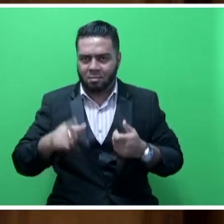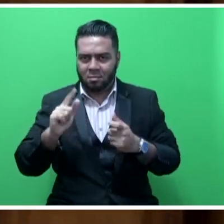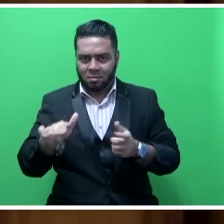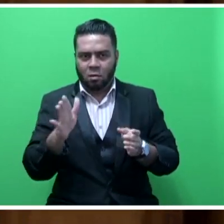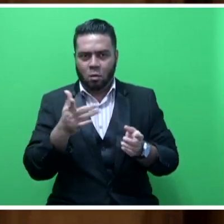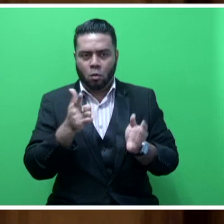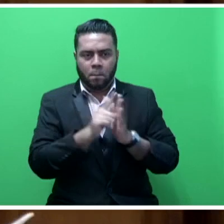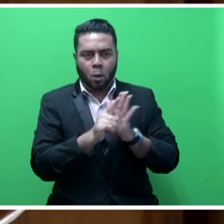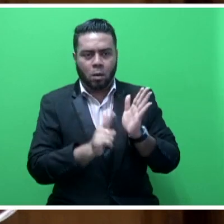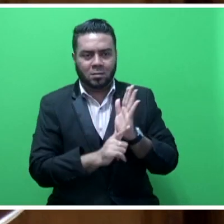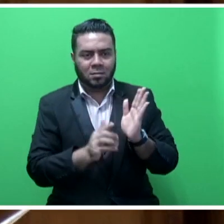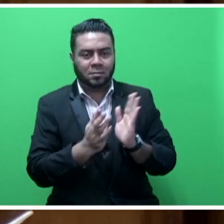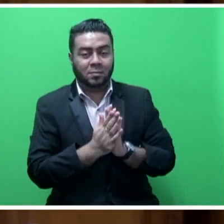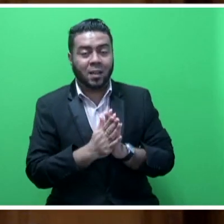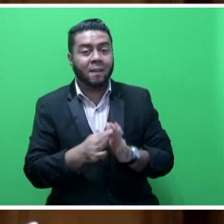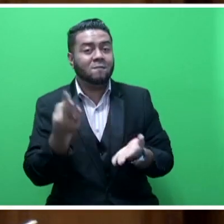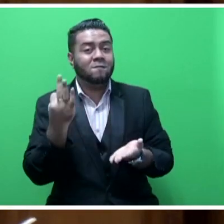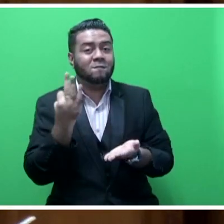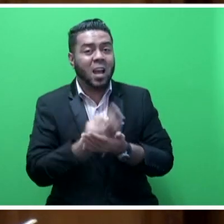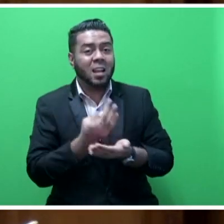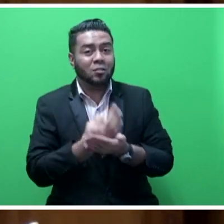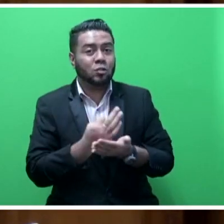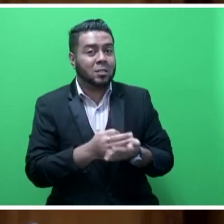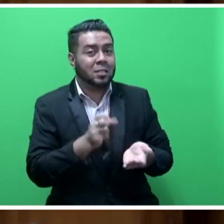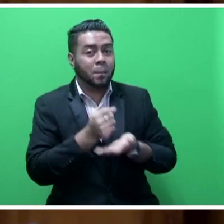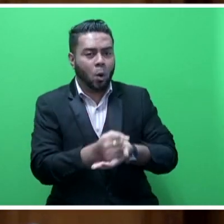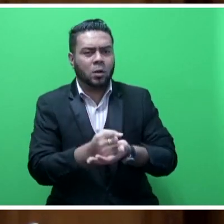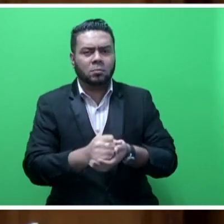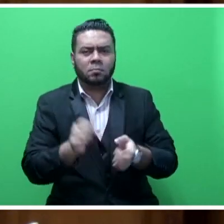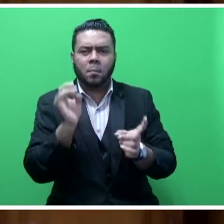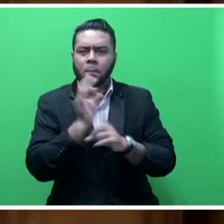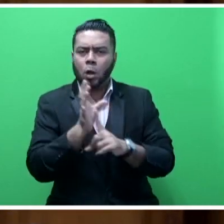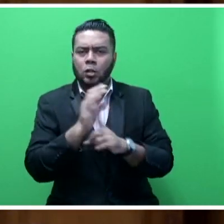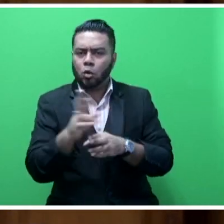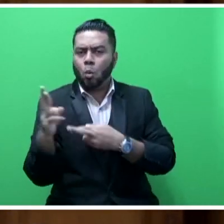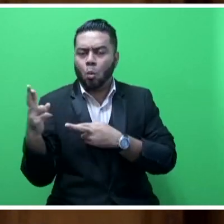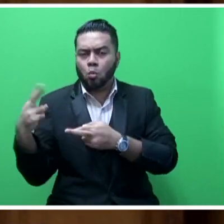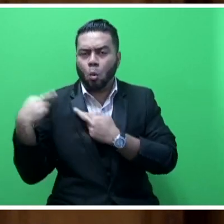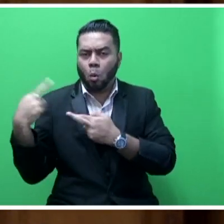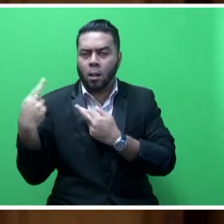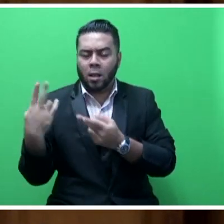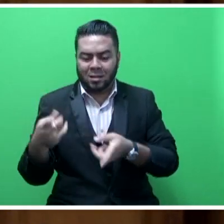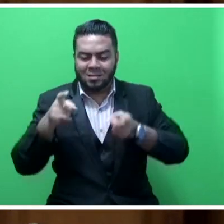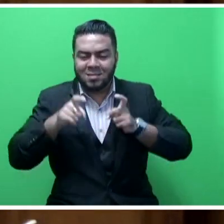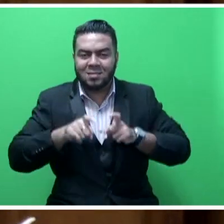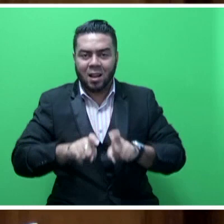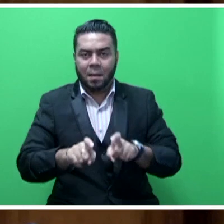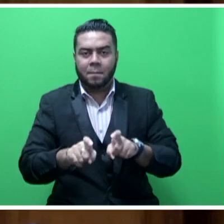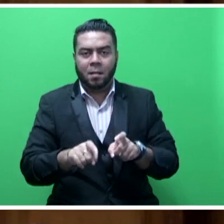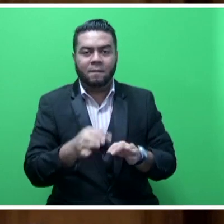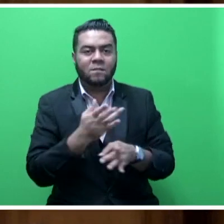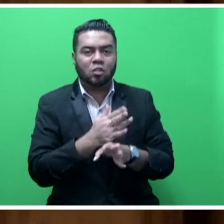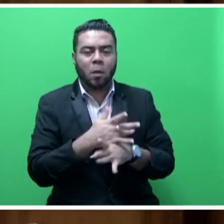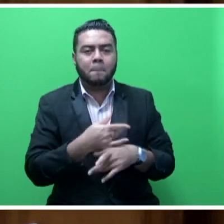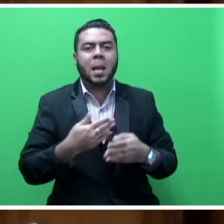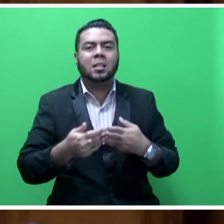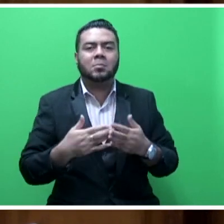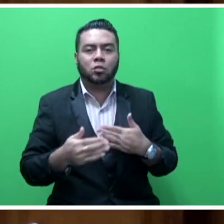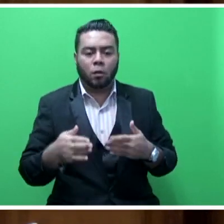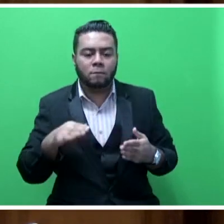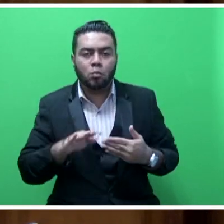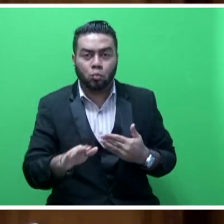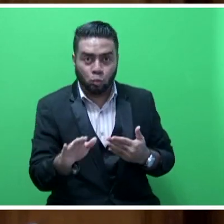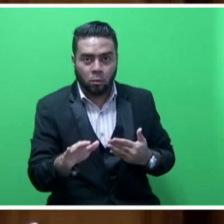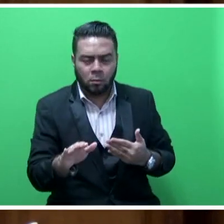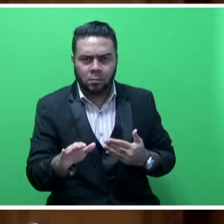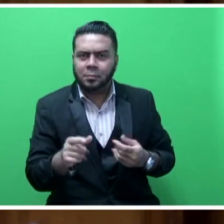Workforce and financial support have always played an important role in sustainable fisheries management. If